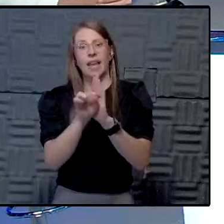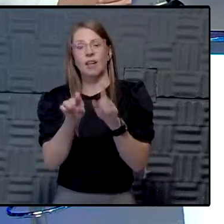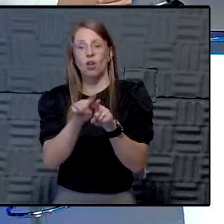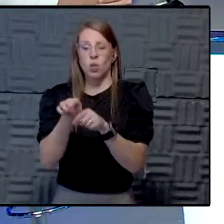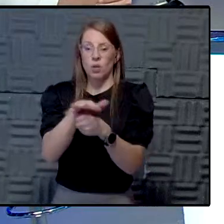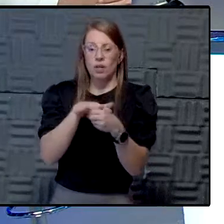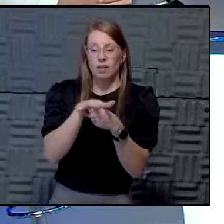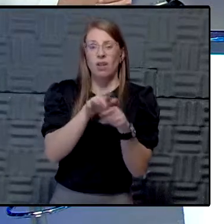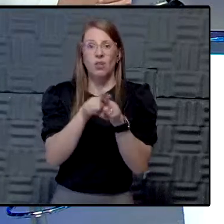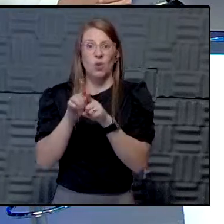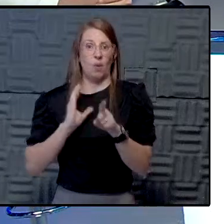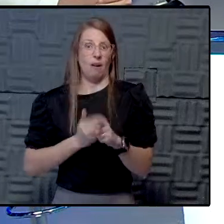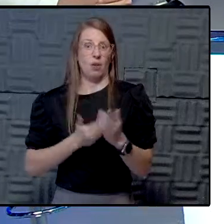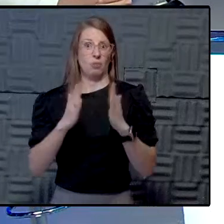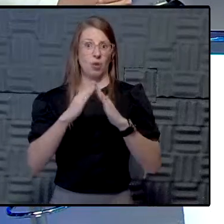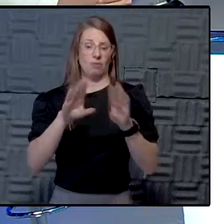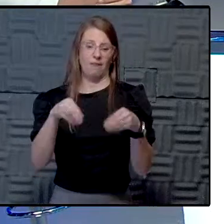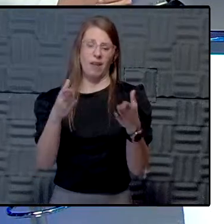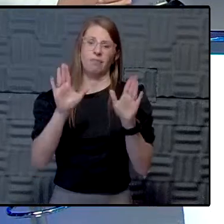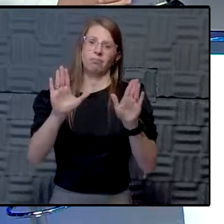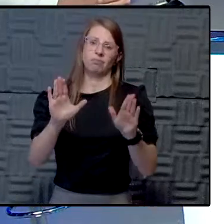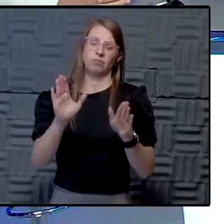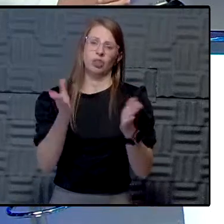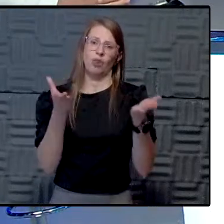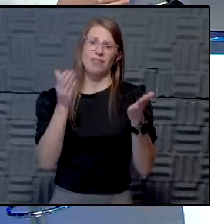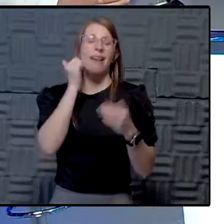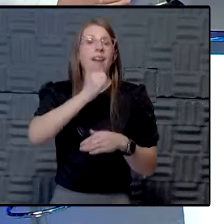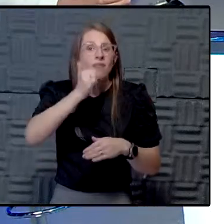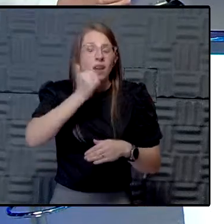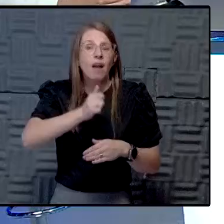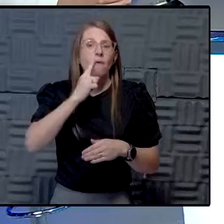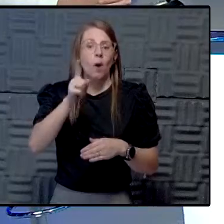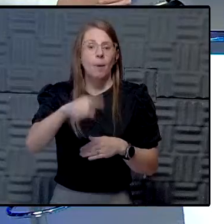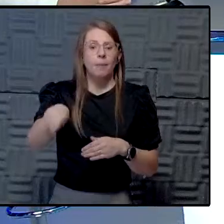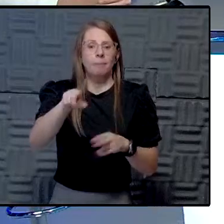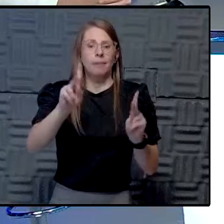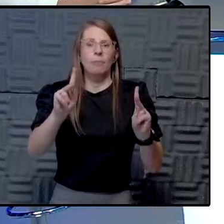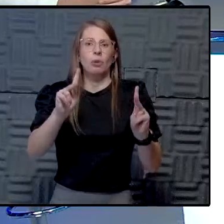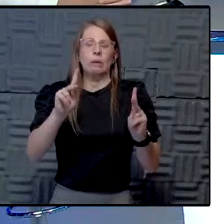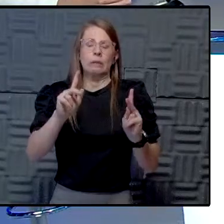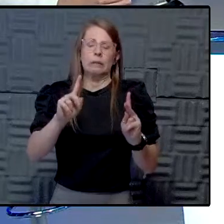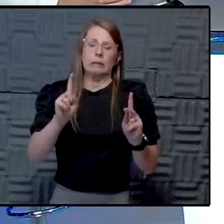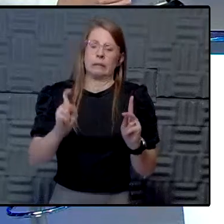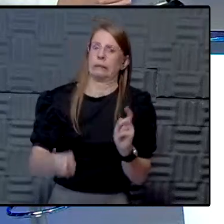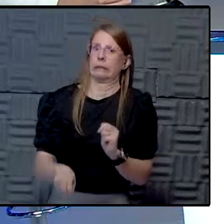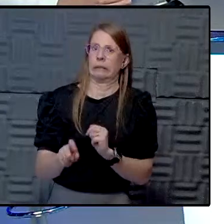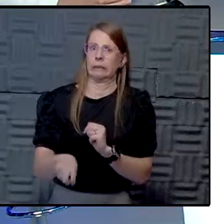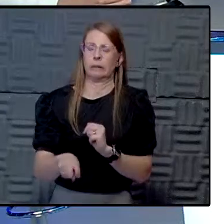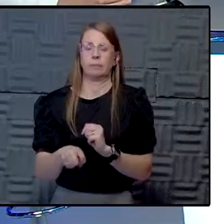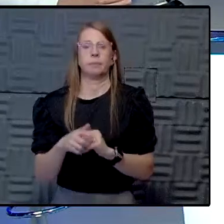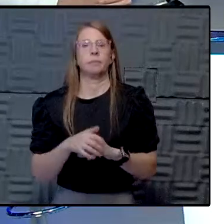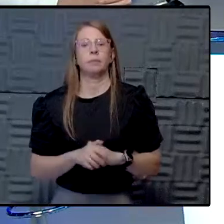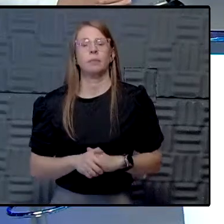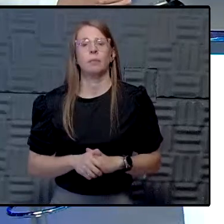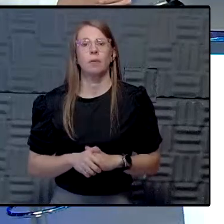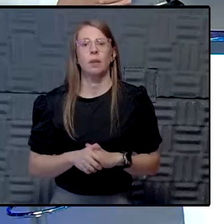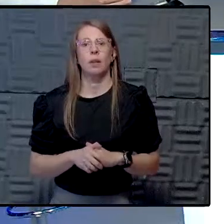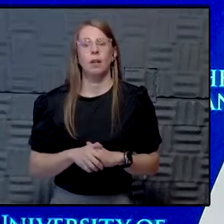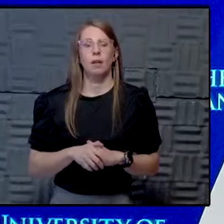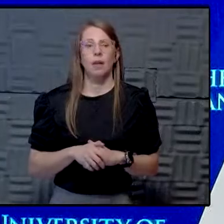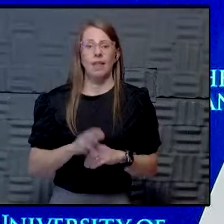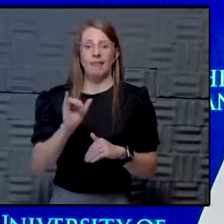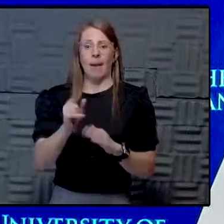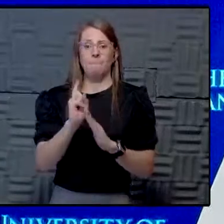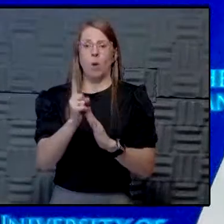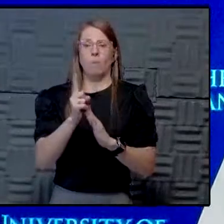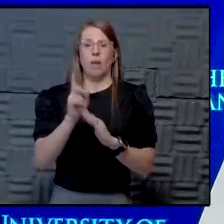and throughout our community have provided terrific service every day to people when they're most in need. I mean, you're so darn vulnerable at